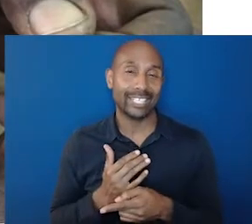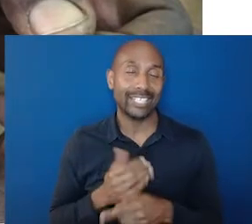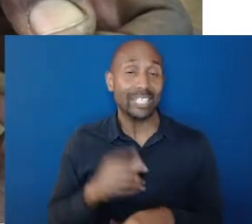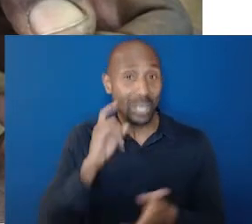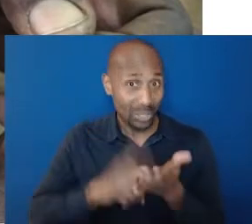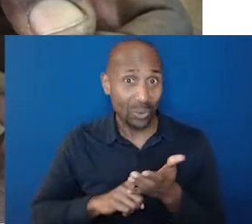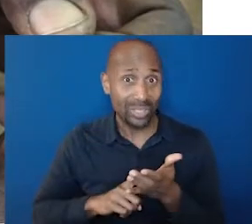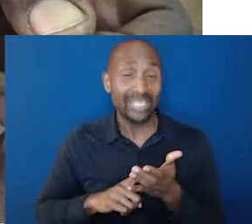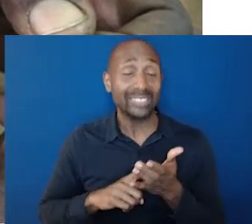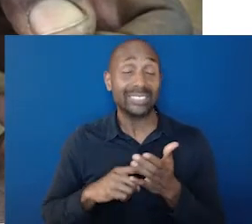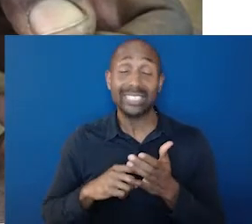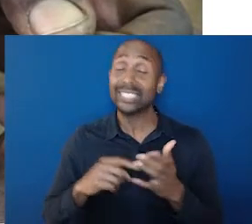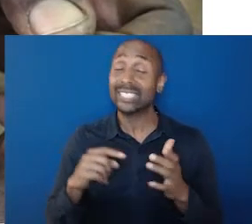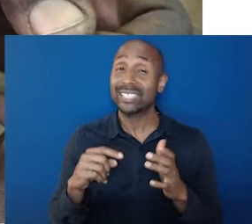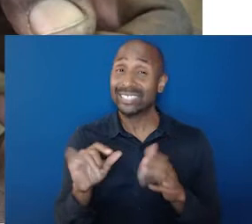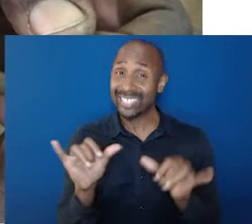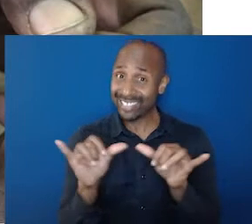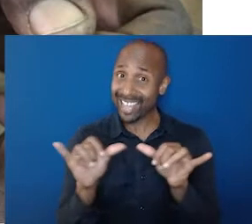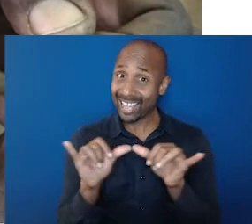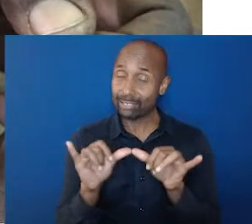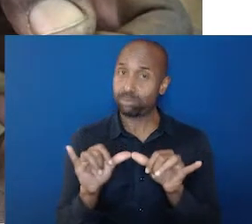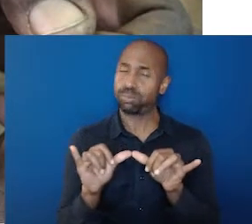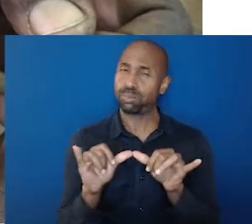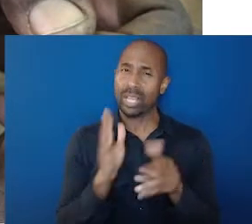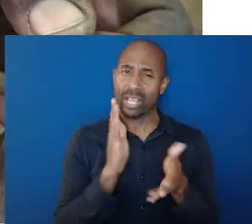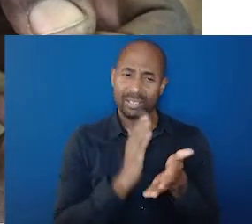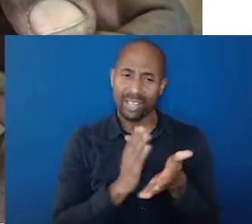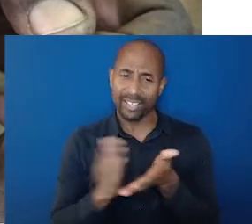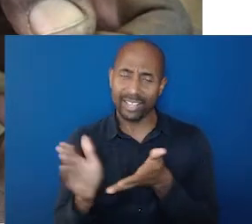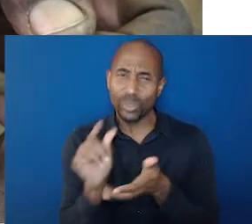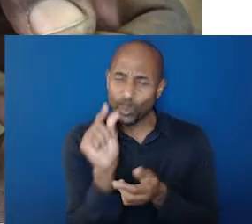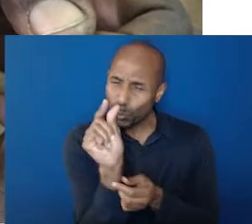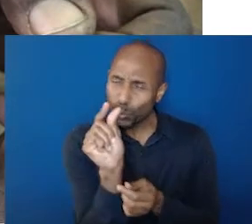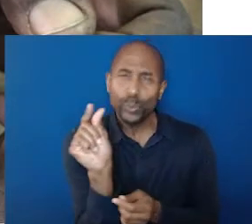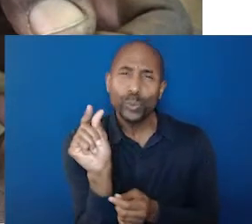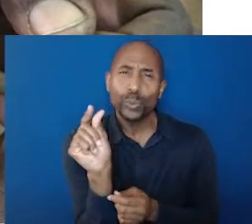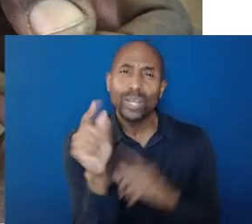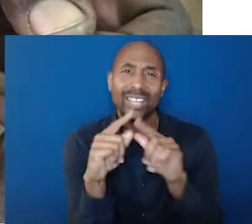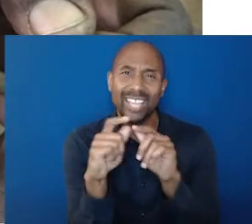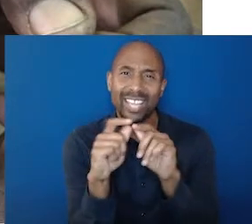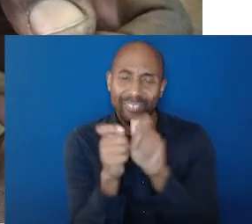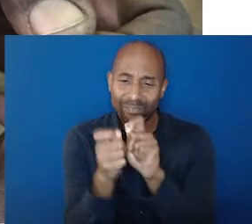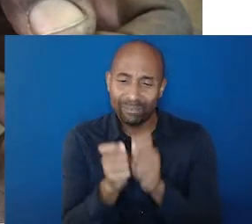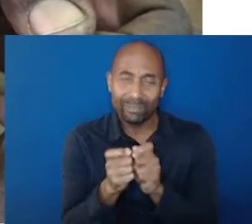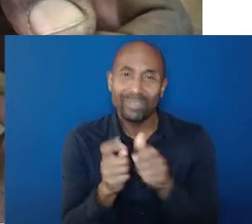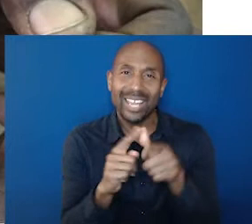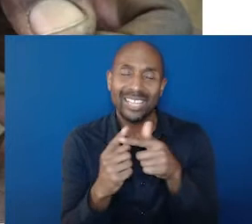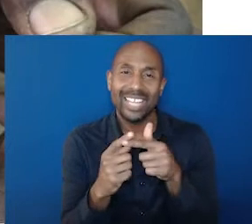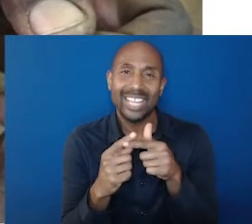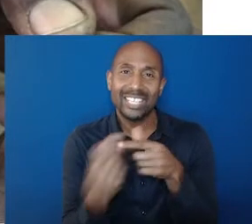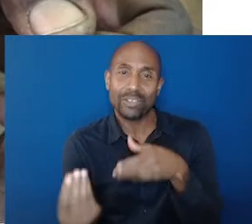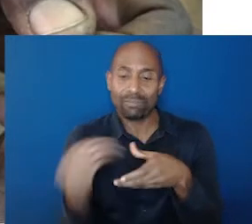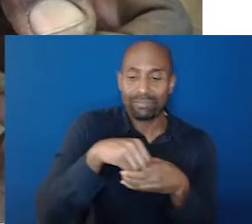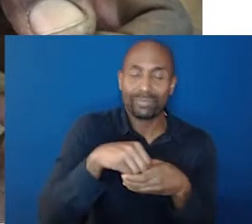scale of the pieces. You cut these tiny, tiny pieces, and you shape them, and then you fit them inside of